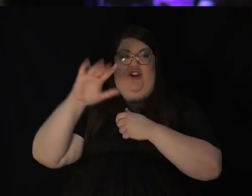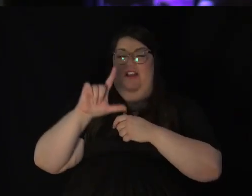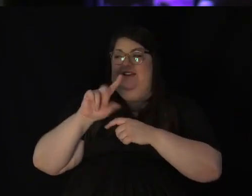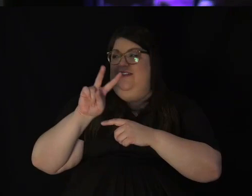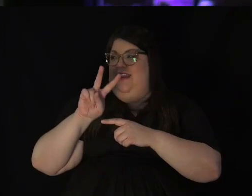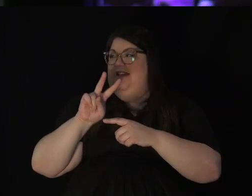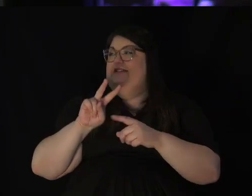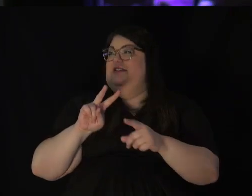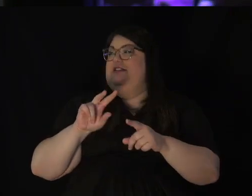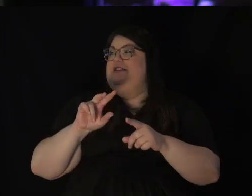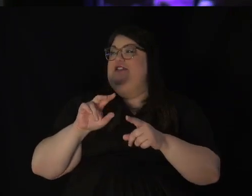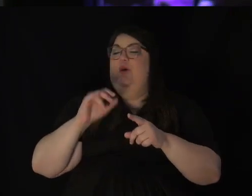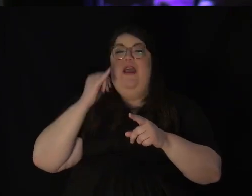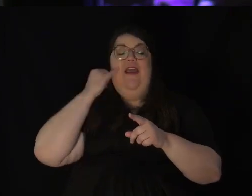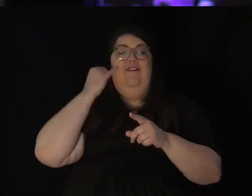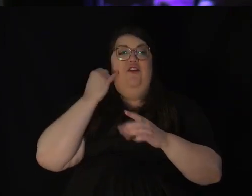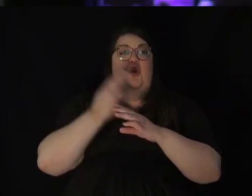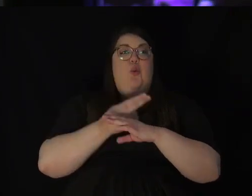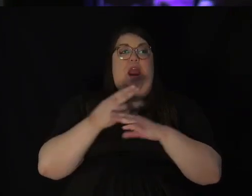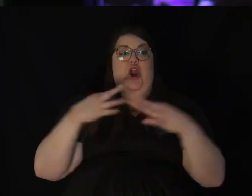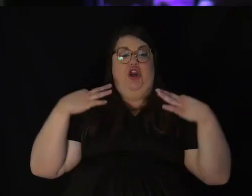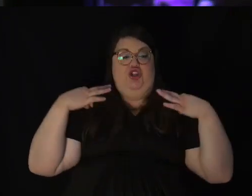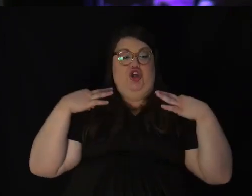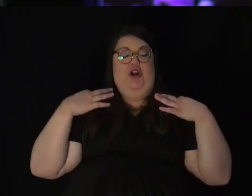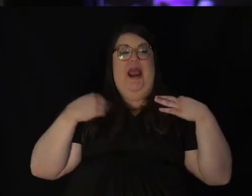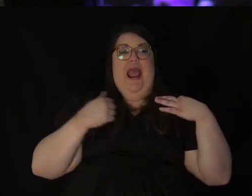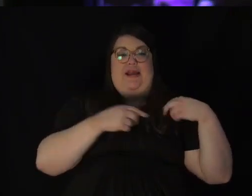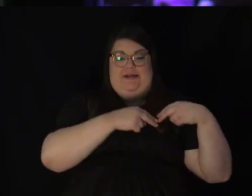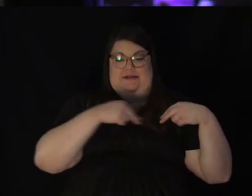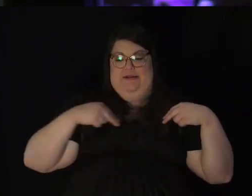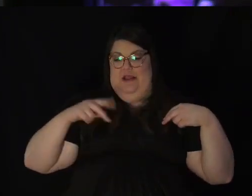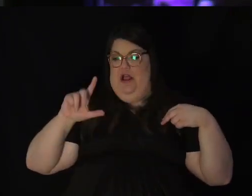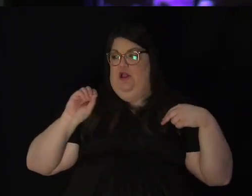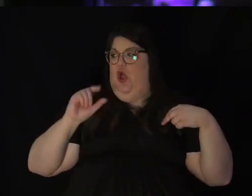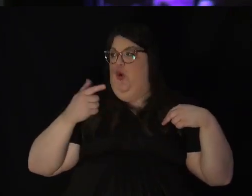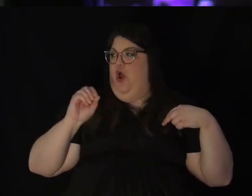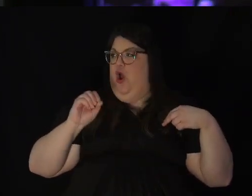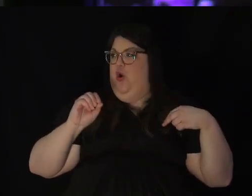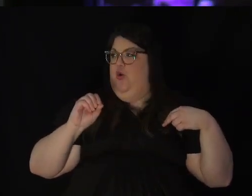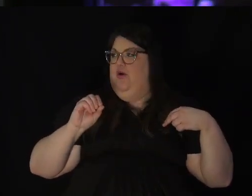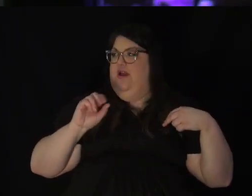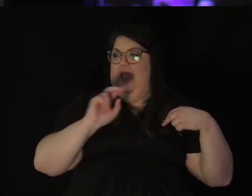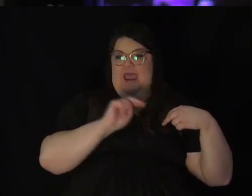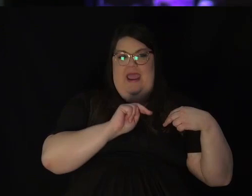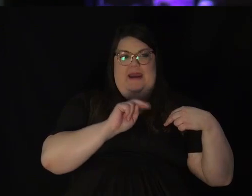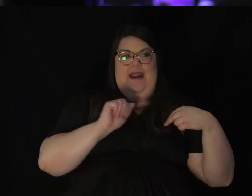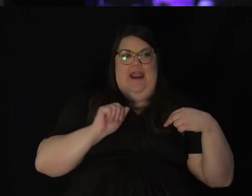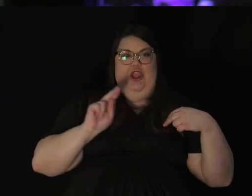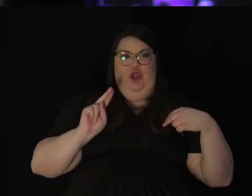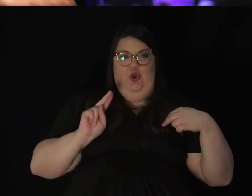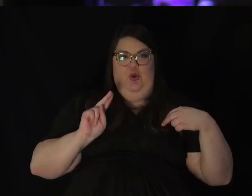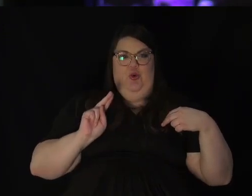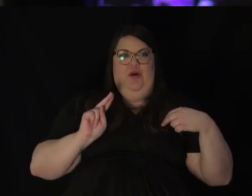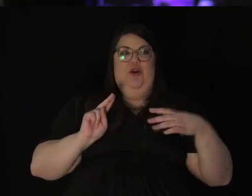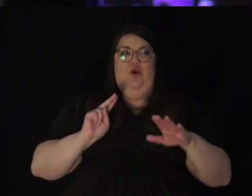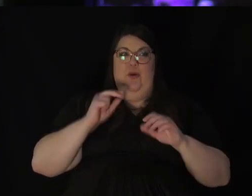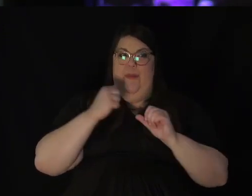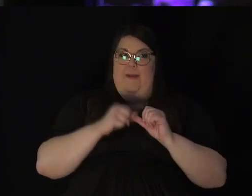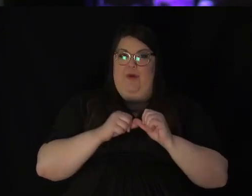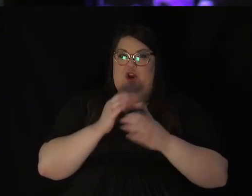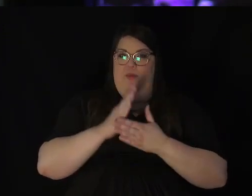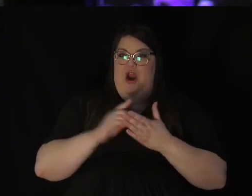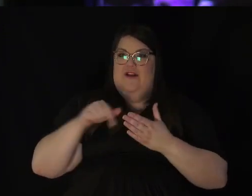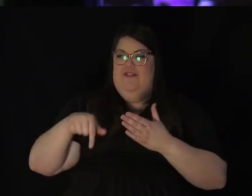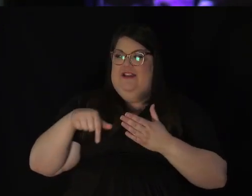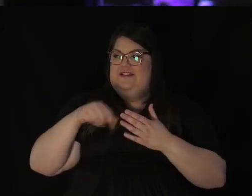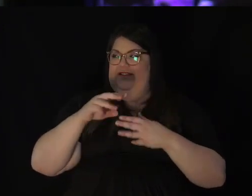they say, if you're going to wear a shirt that has our logo on it, that has NEU on it, just remember you're part of this